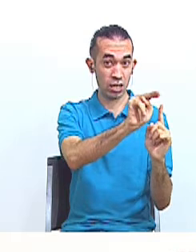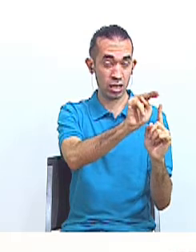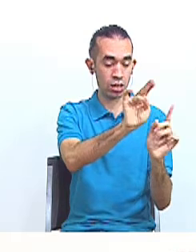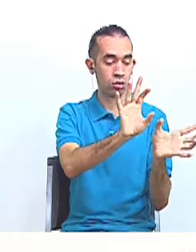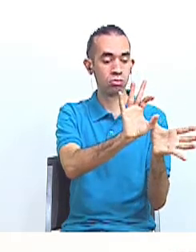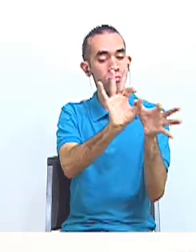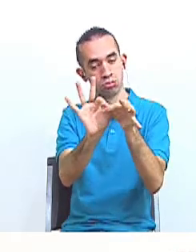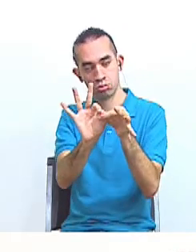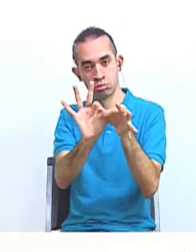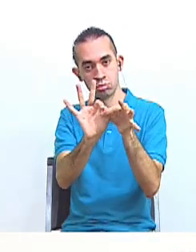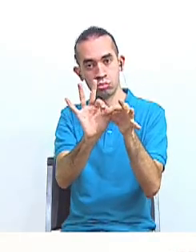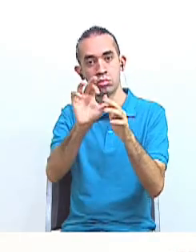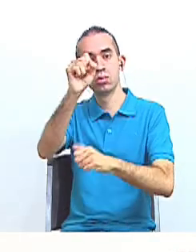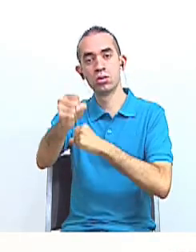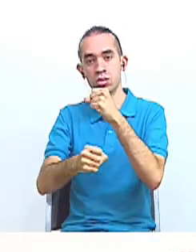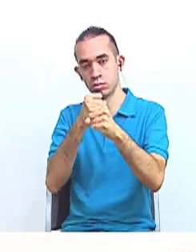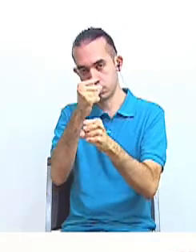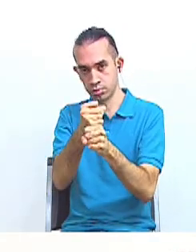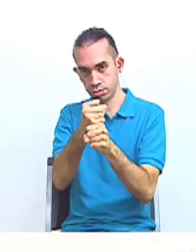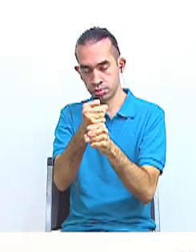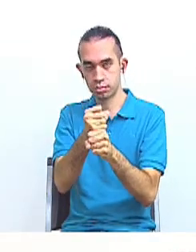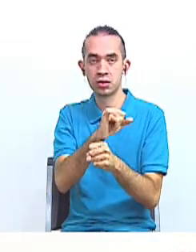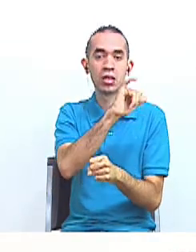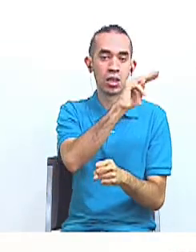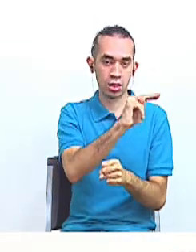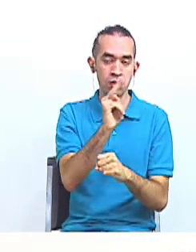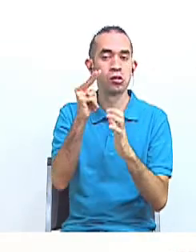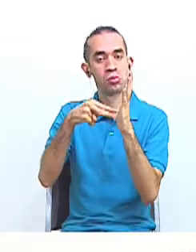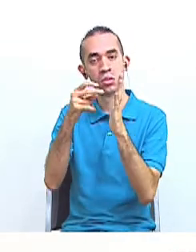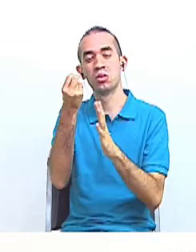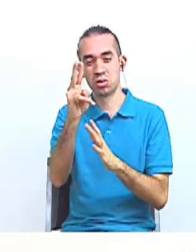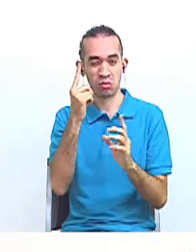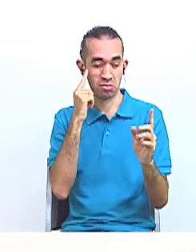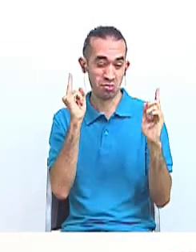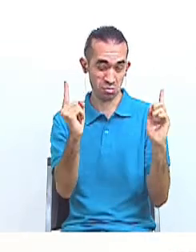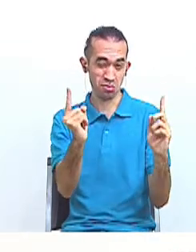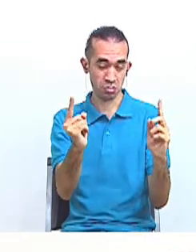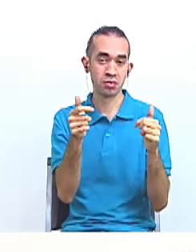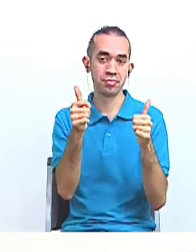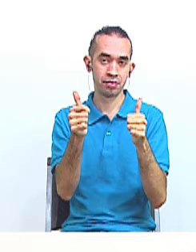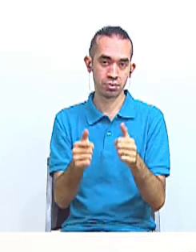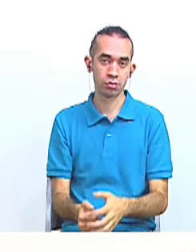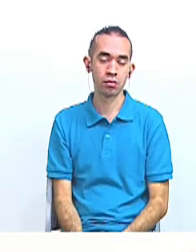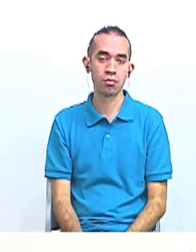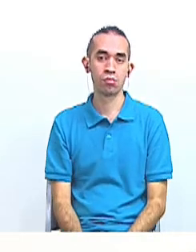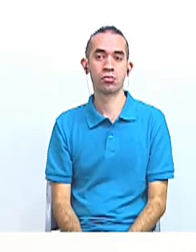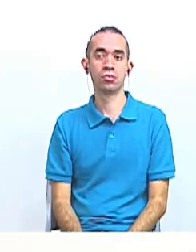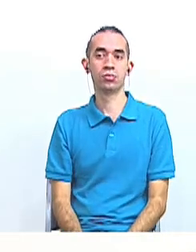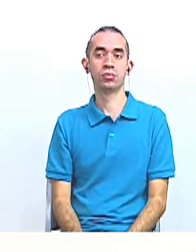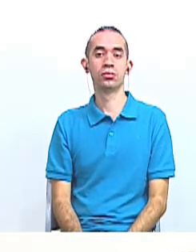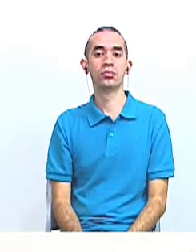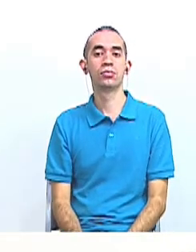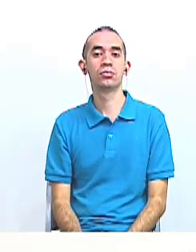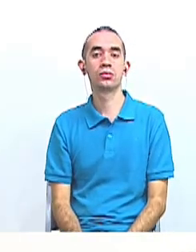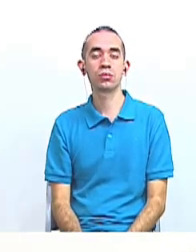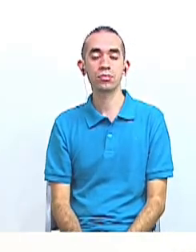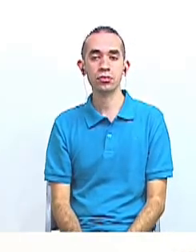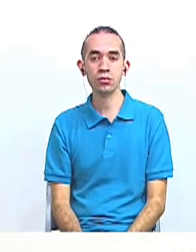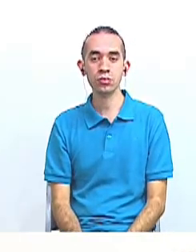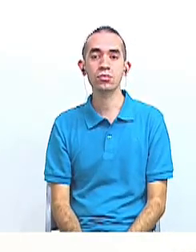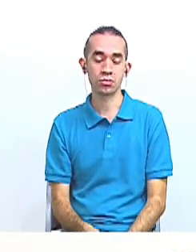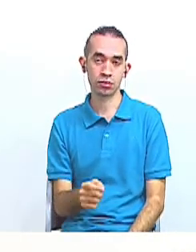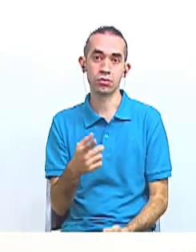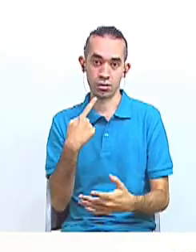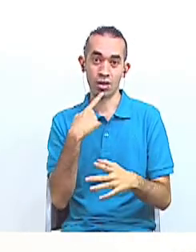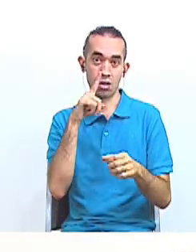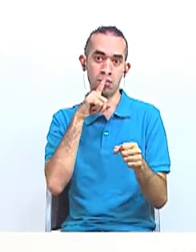is used for years, in 2012. All right? So now, as I promised, we're going